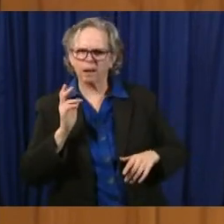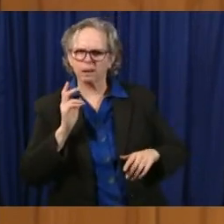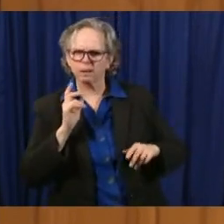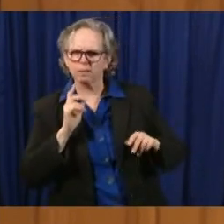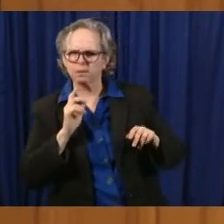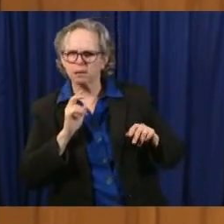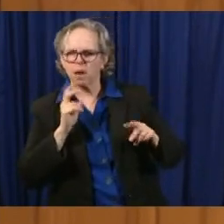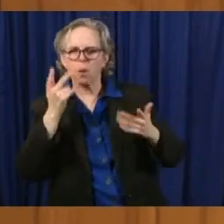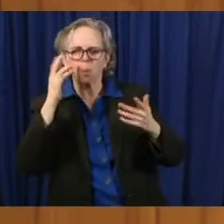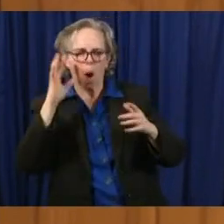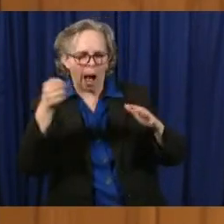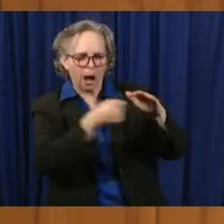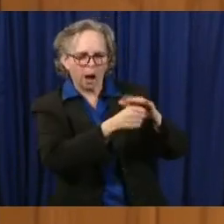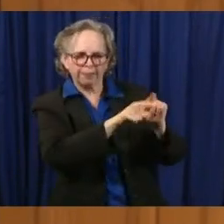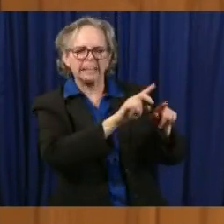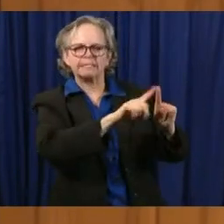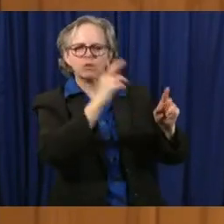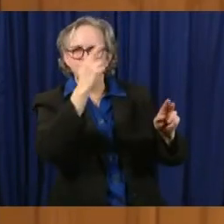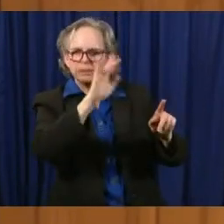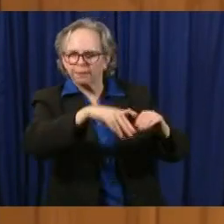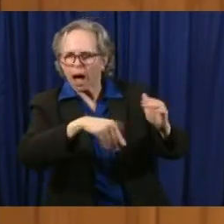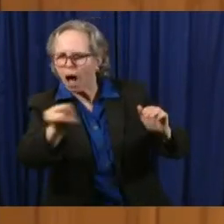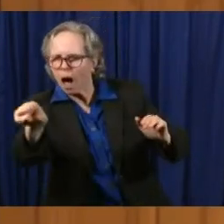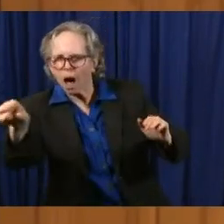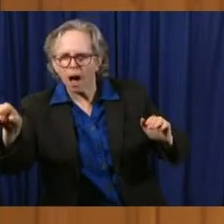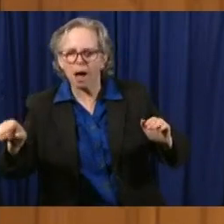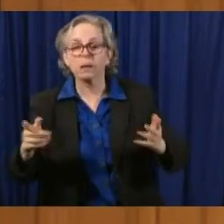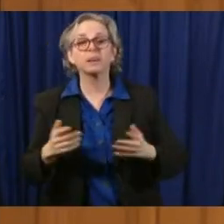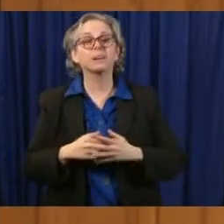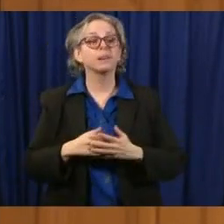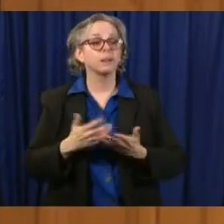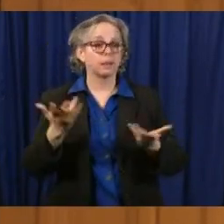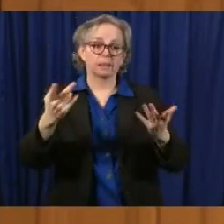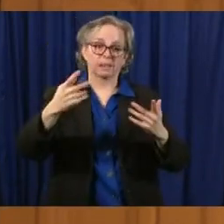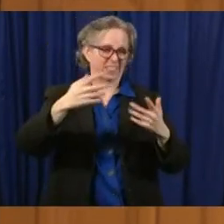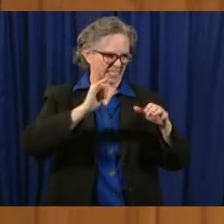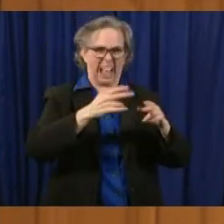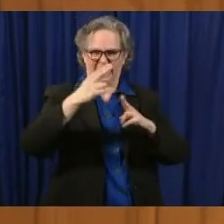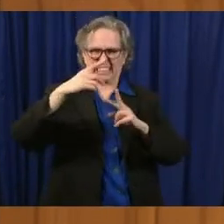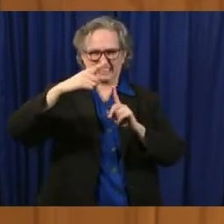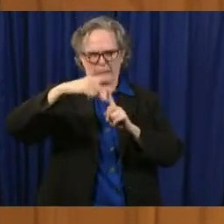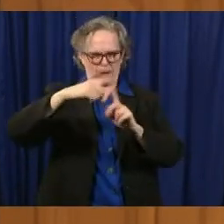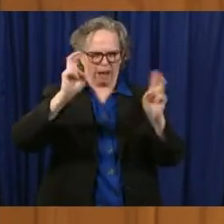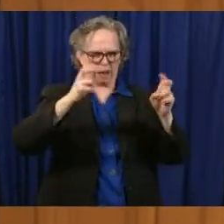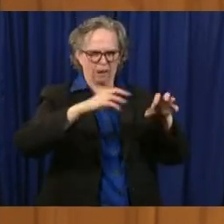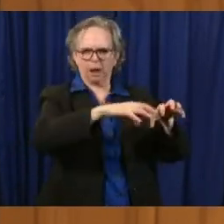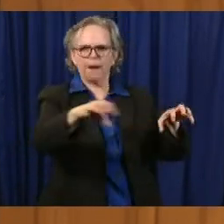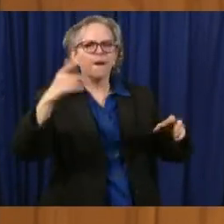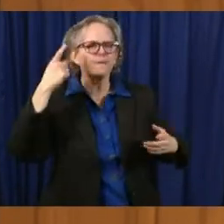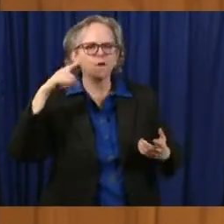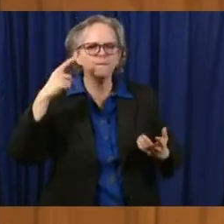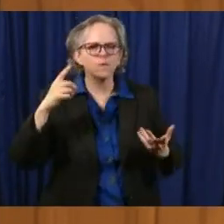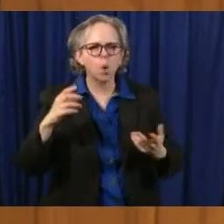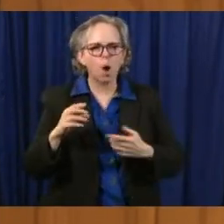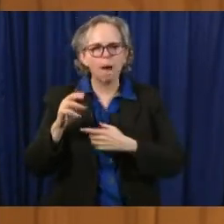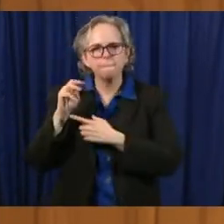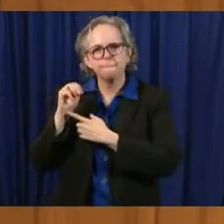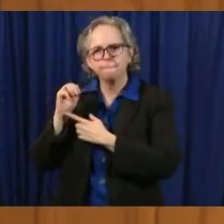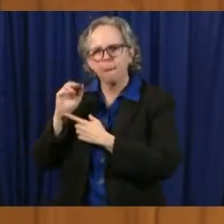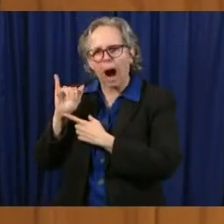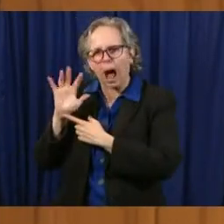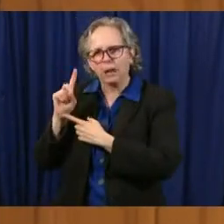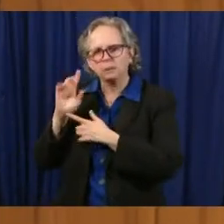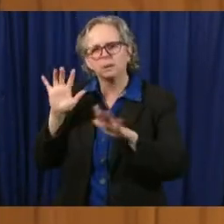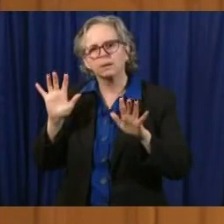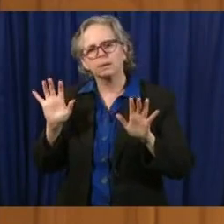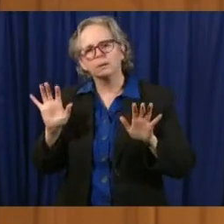lower acuity, mildly ill, not sort of the intensive care. What the hospitals, with the time they bought, were able to